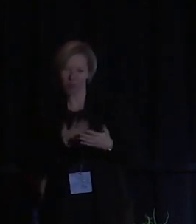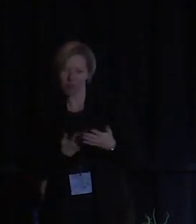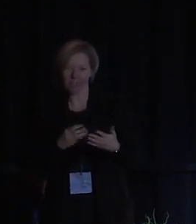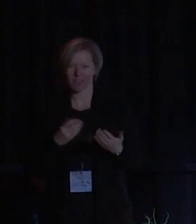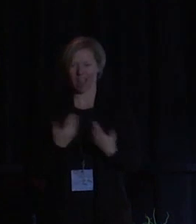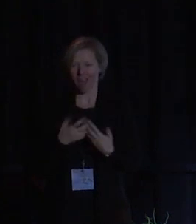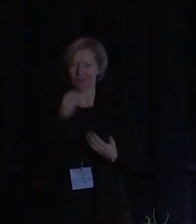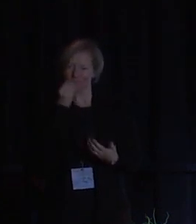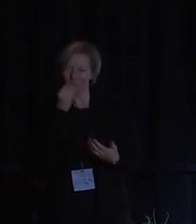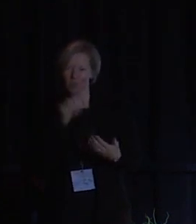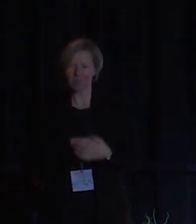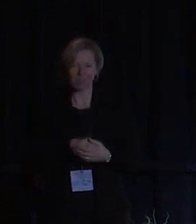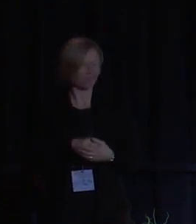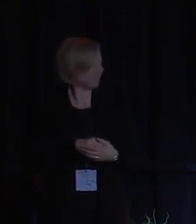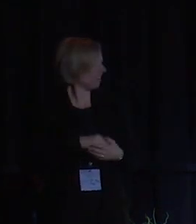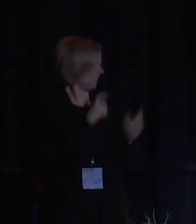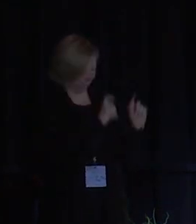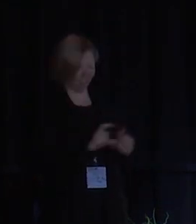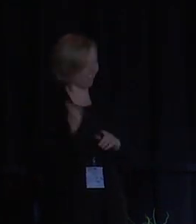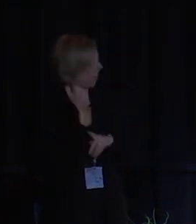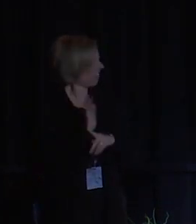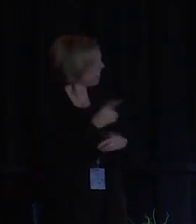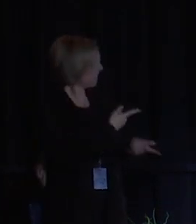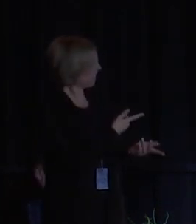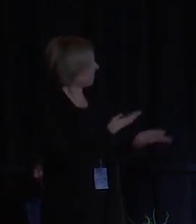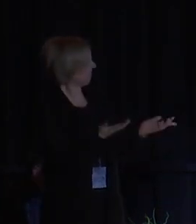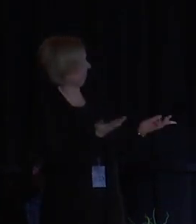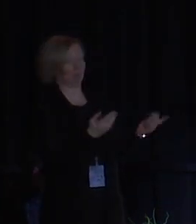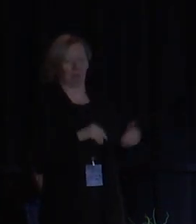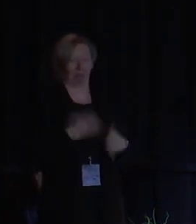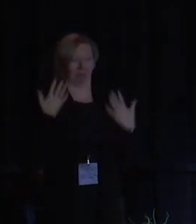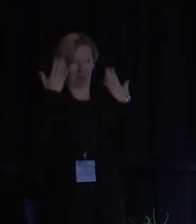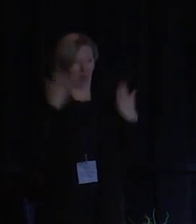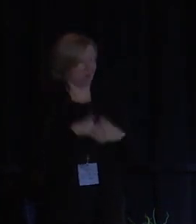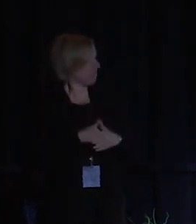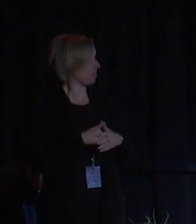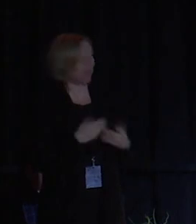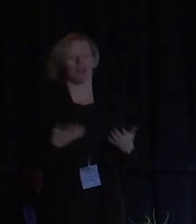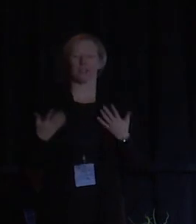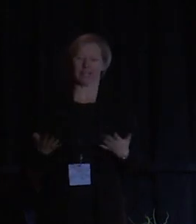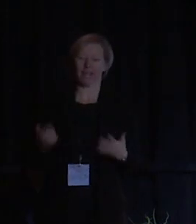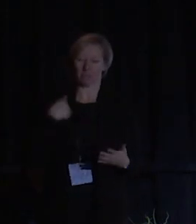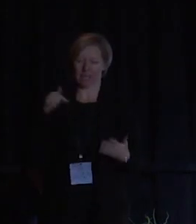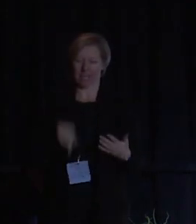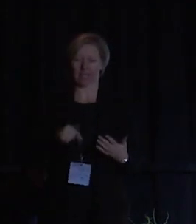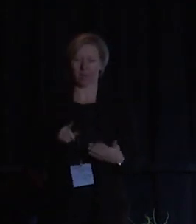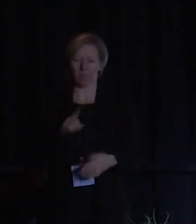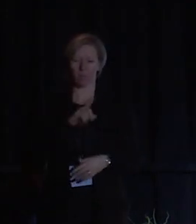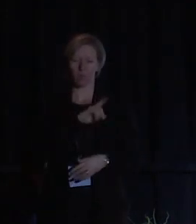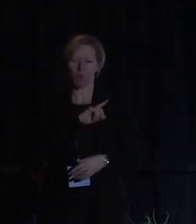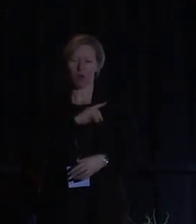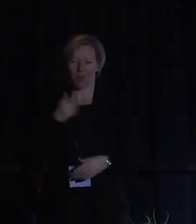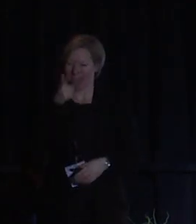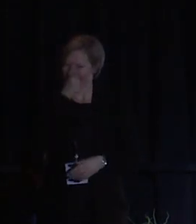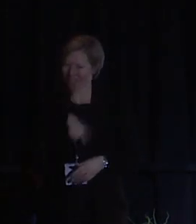food. Are you still playing it? It's still going. It's on a loop. Anyway, well, today I'm here because we were